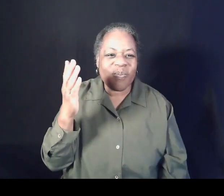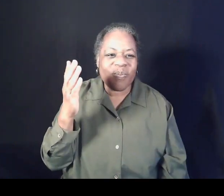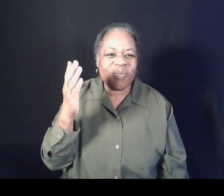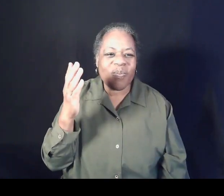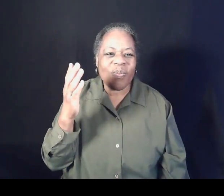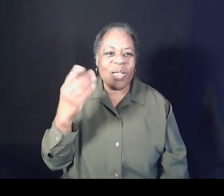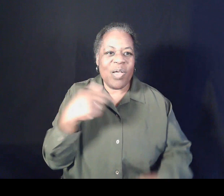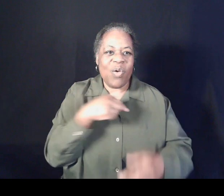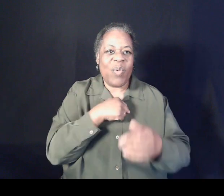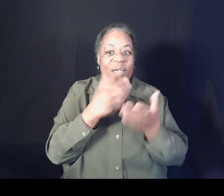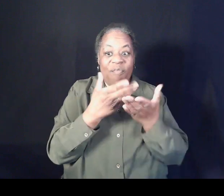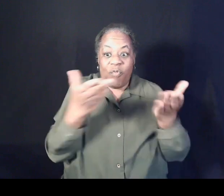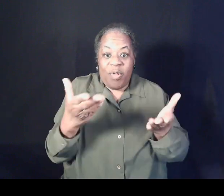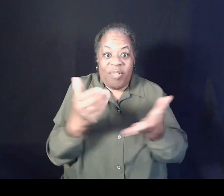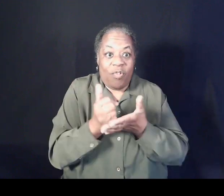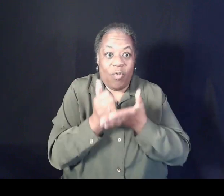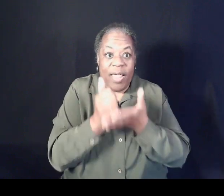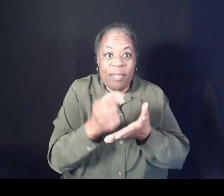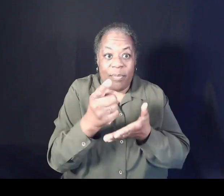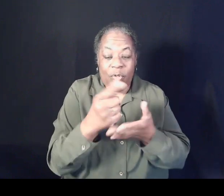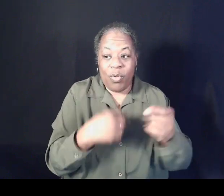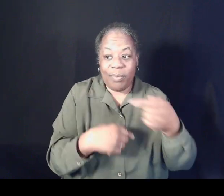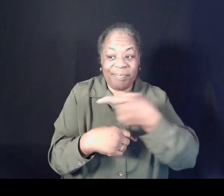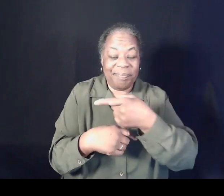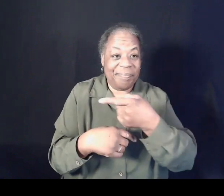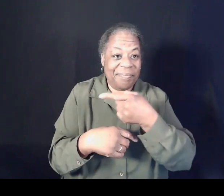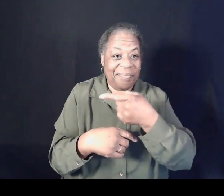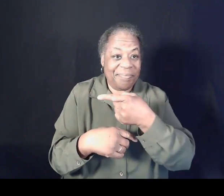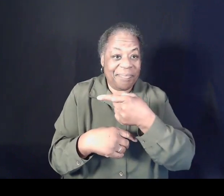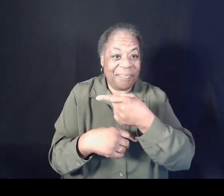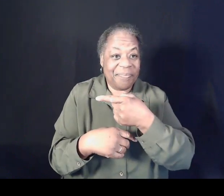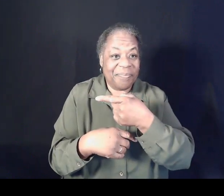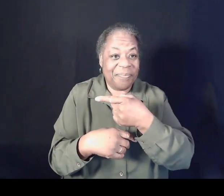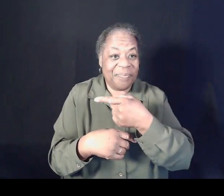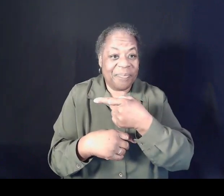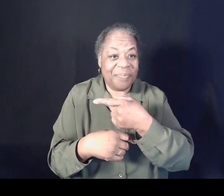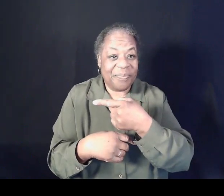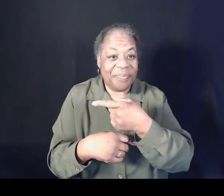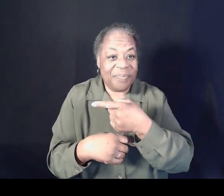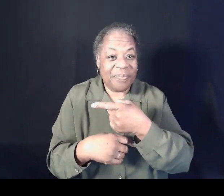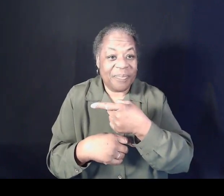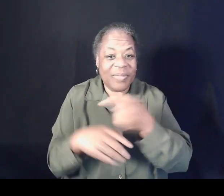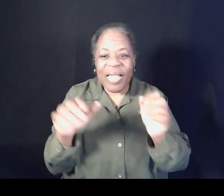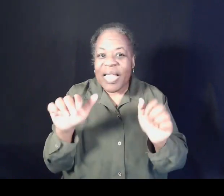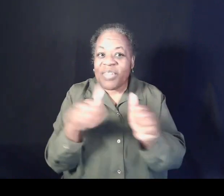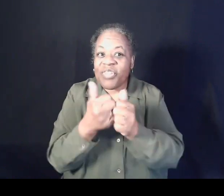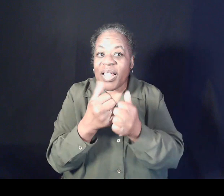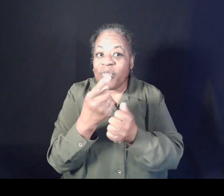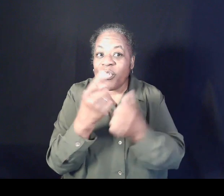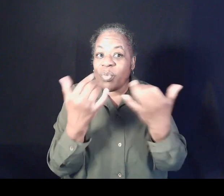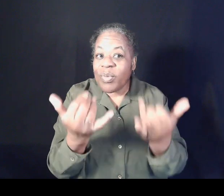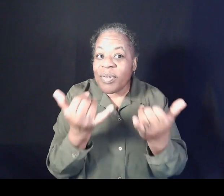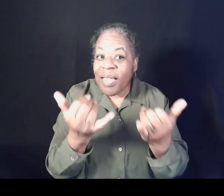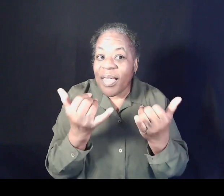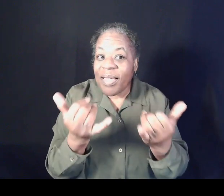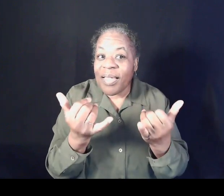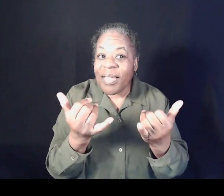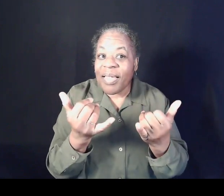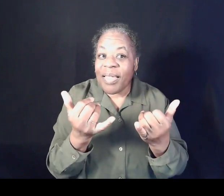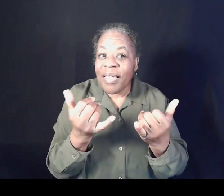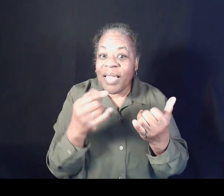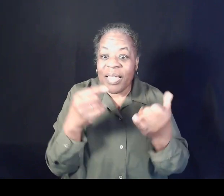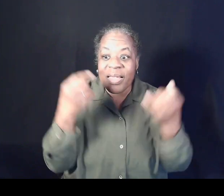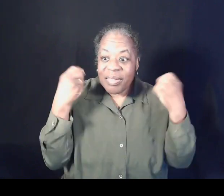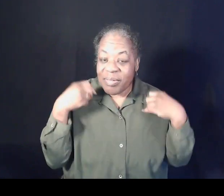to help you that are available on our Journey Discipleship resource page. But can I challenge you today? This type of